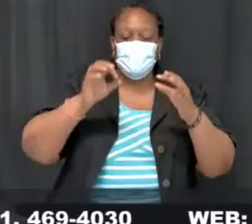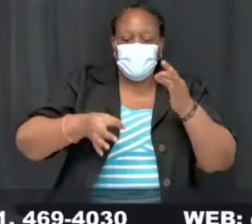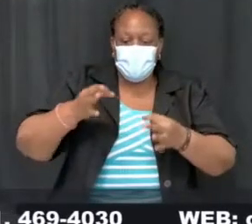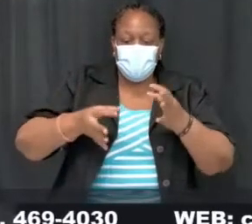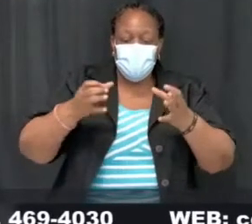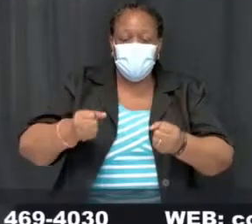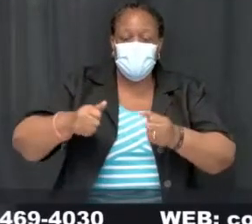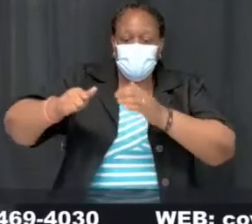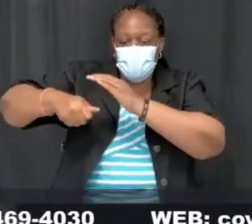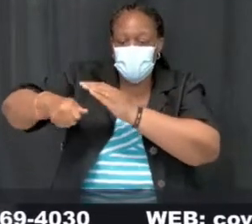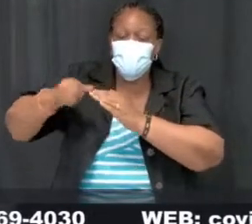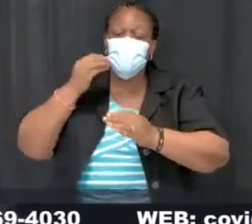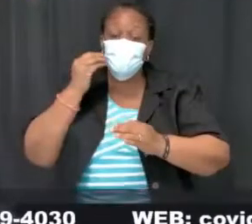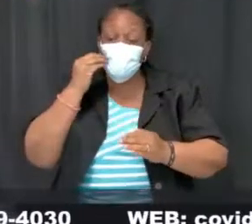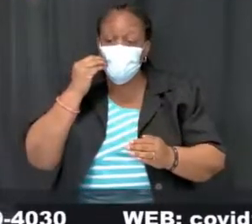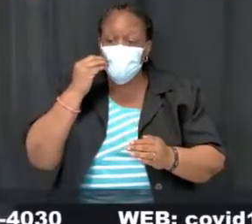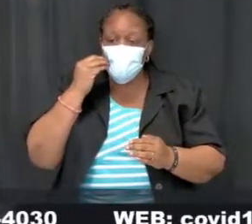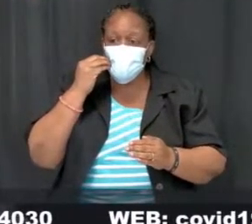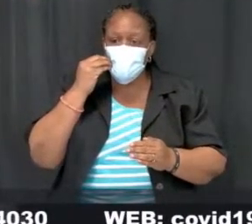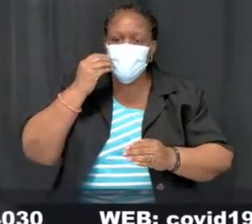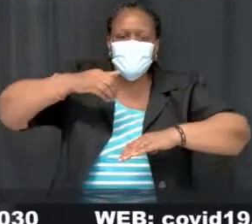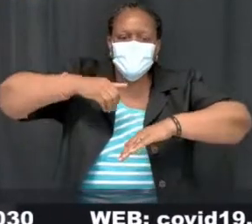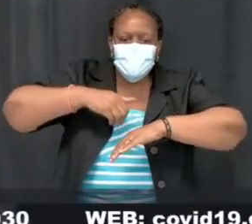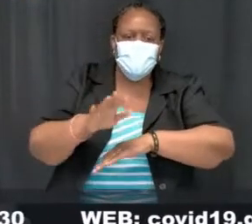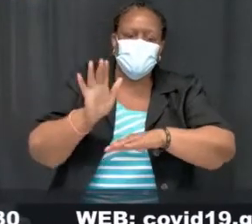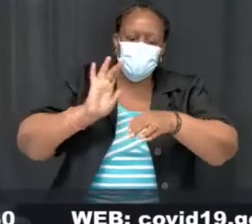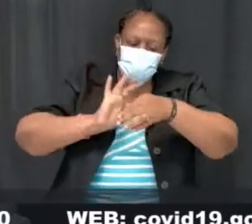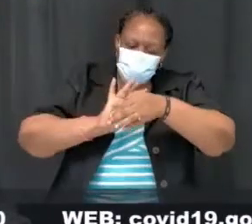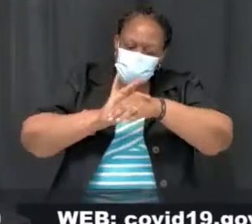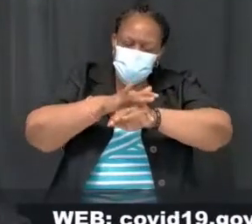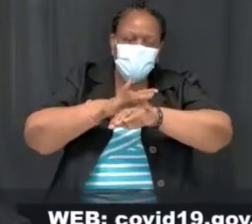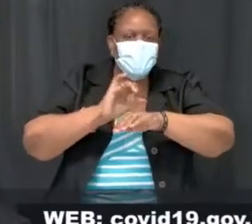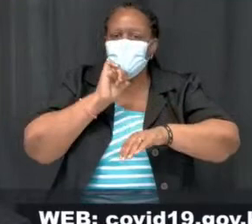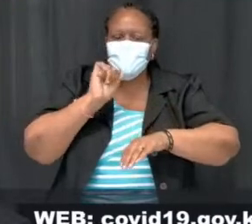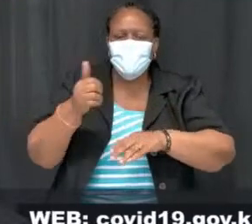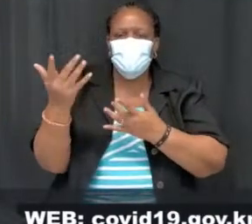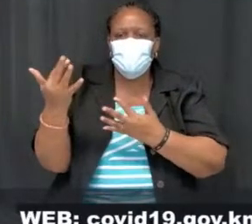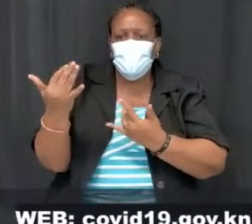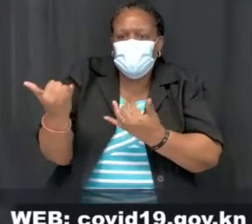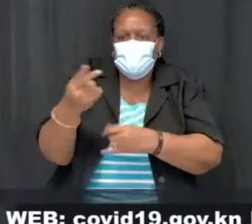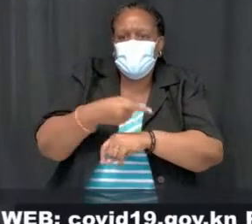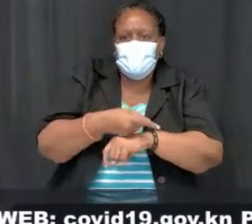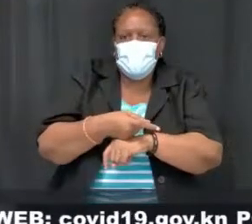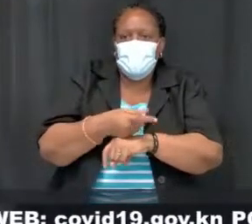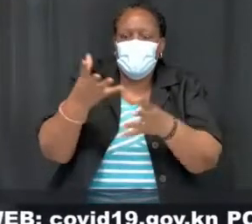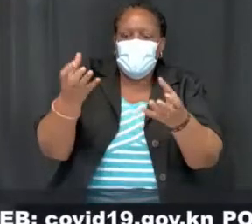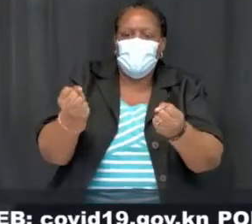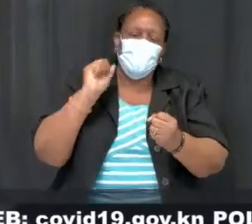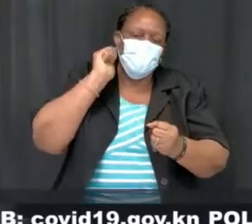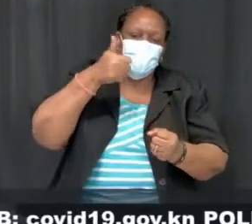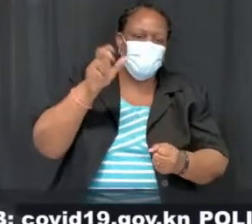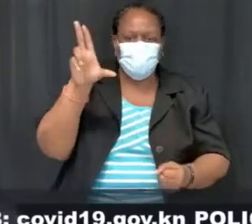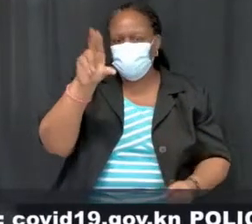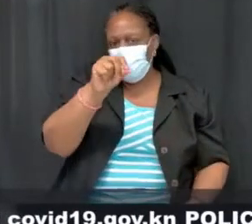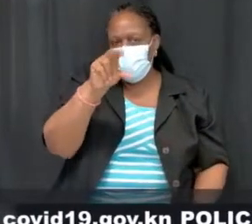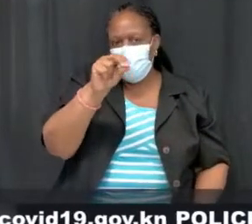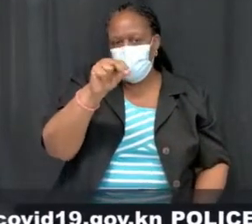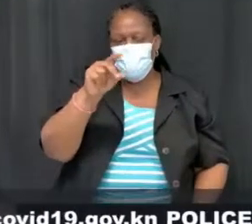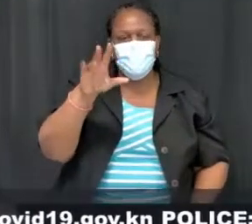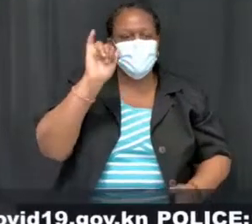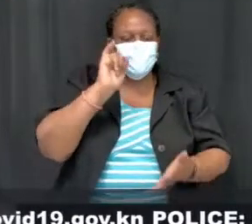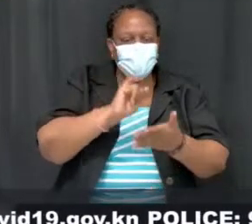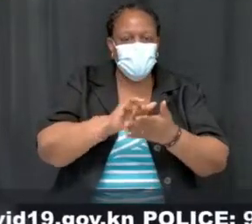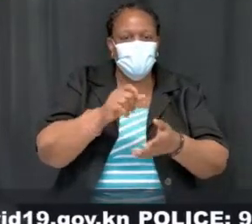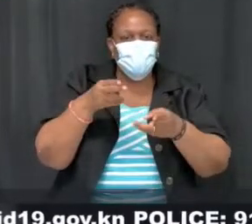advising individuals to give yourself at least a 7-day period for you to get an adequate response, as the process